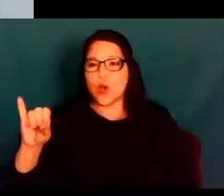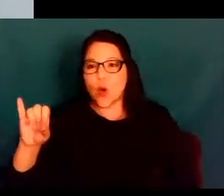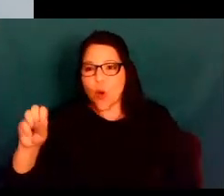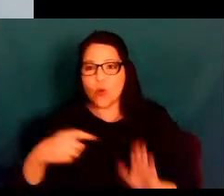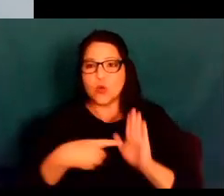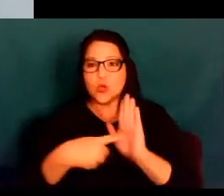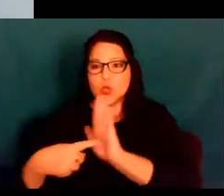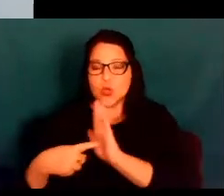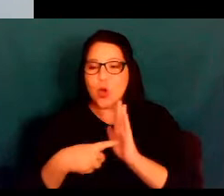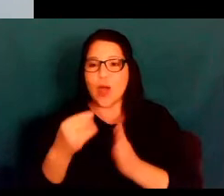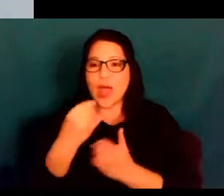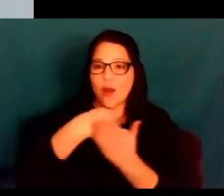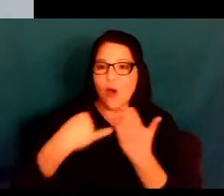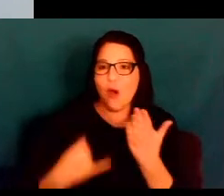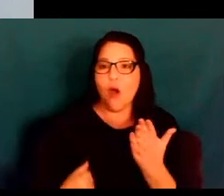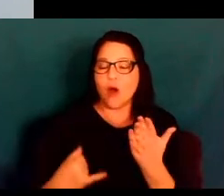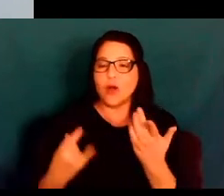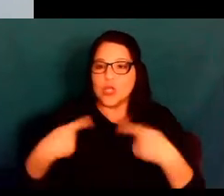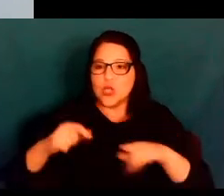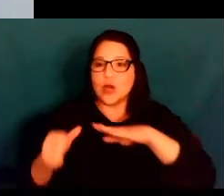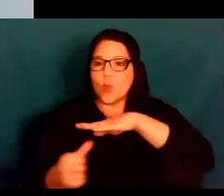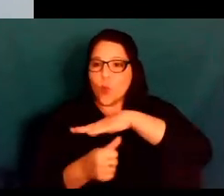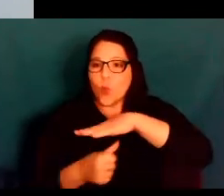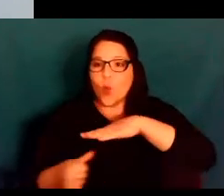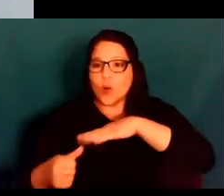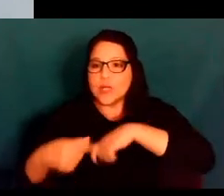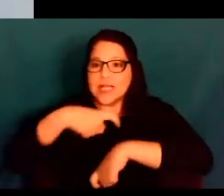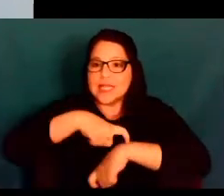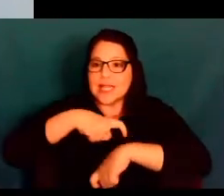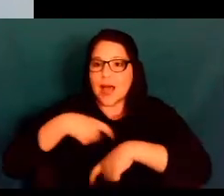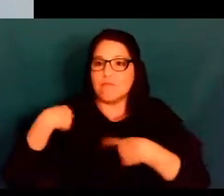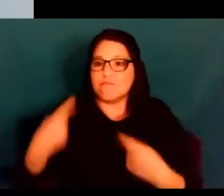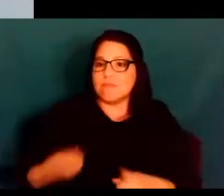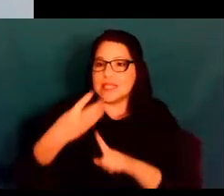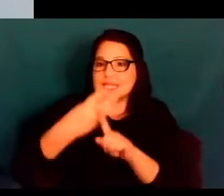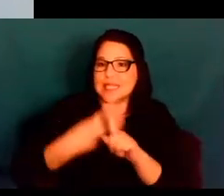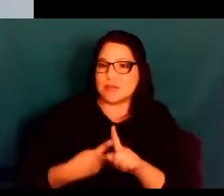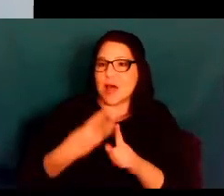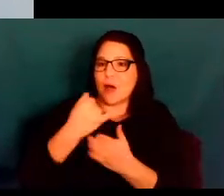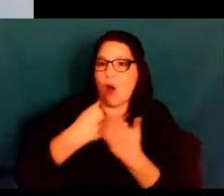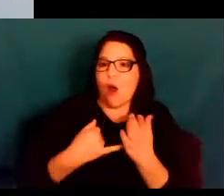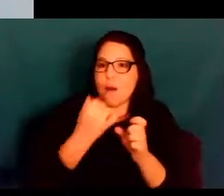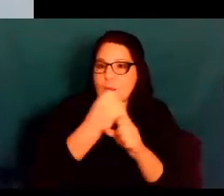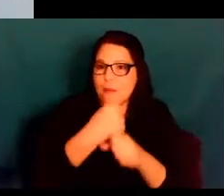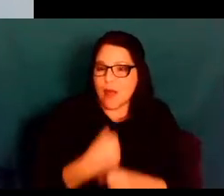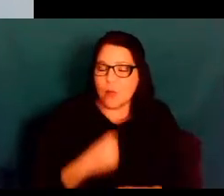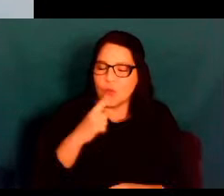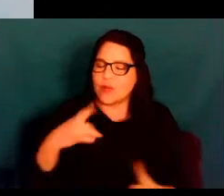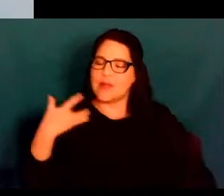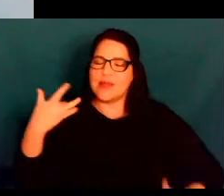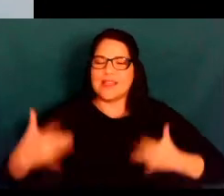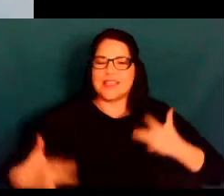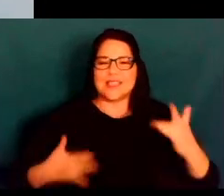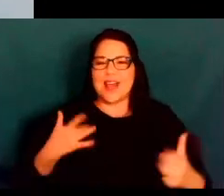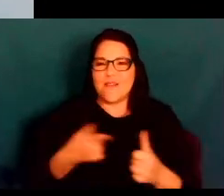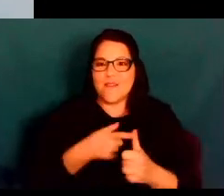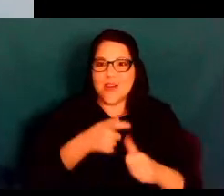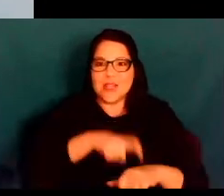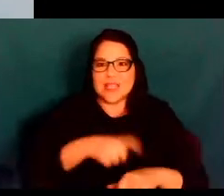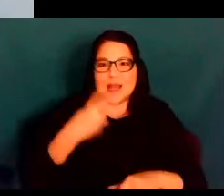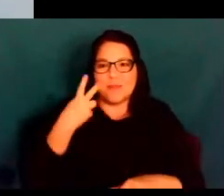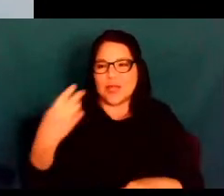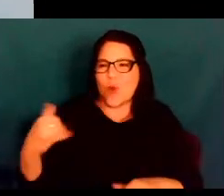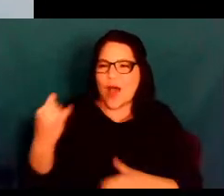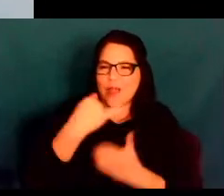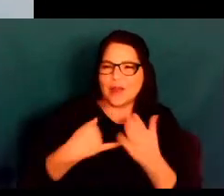the series of work he has created in quarantine during these past 6 months. We are so excited to get a firsthand look into the